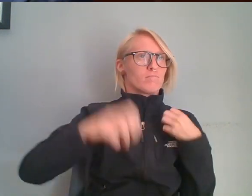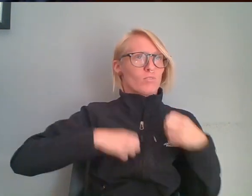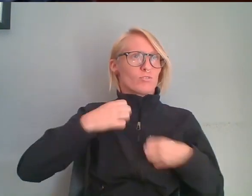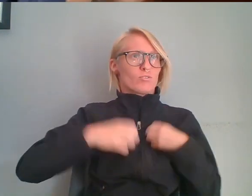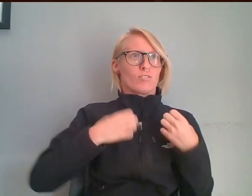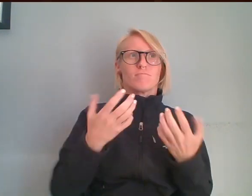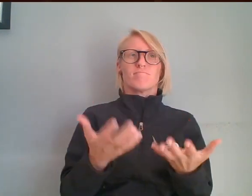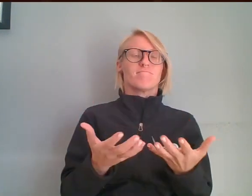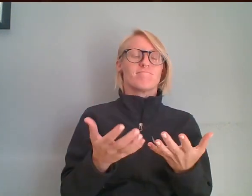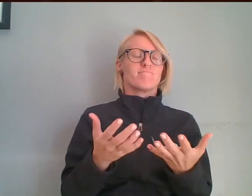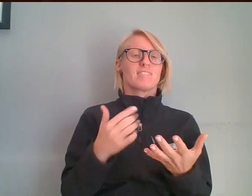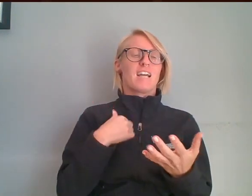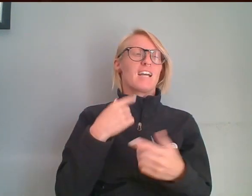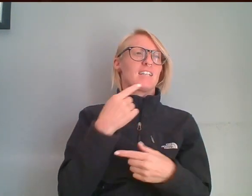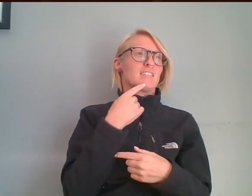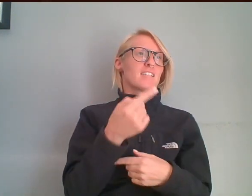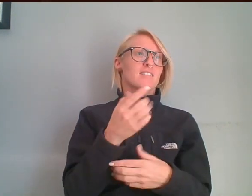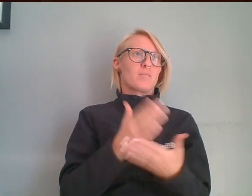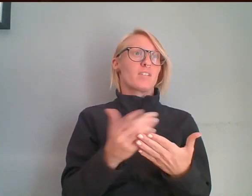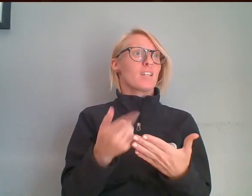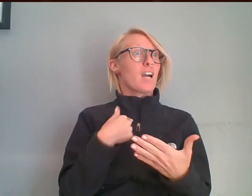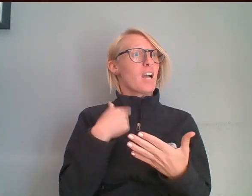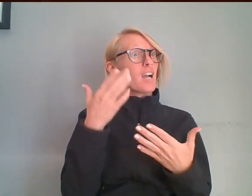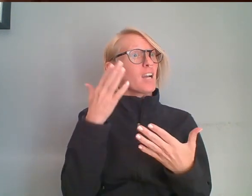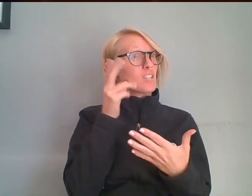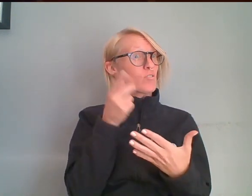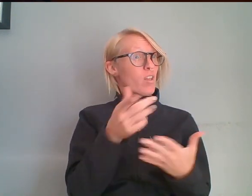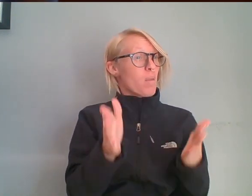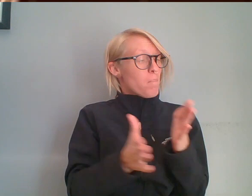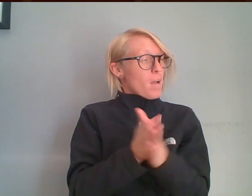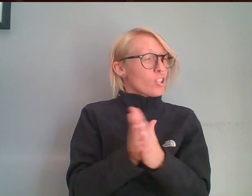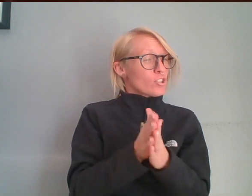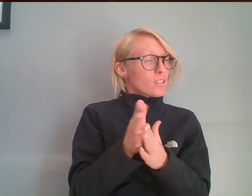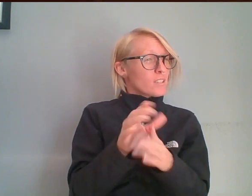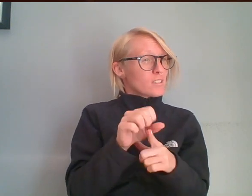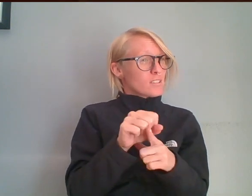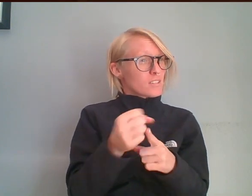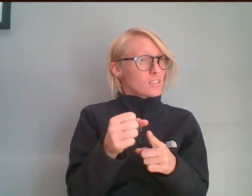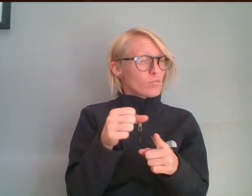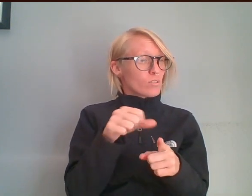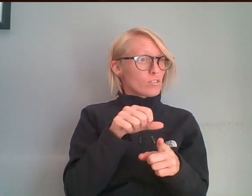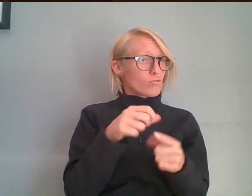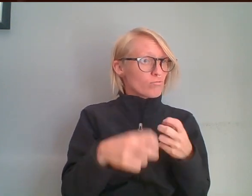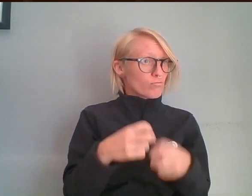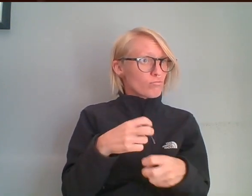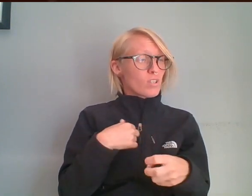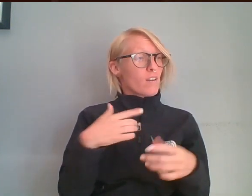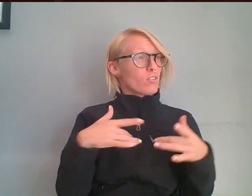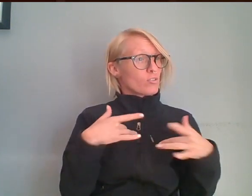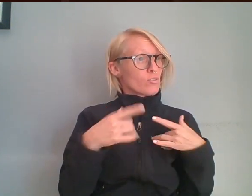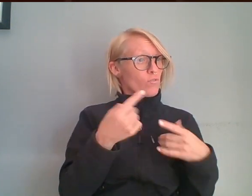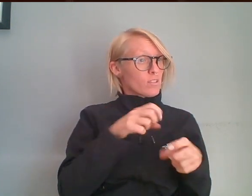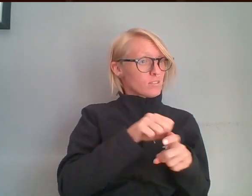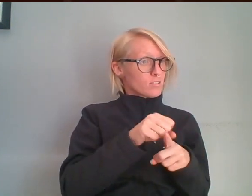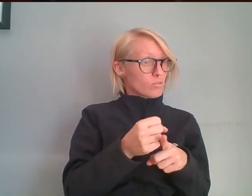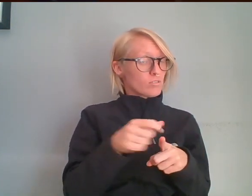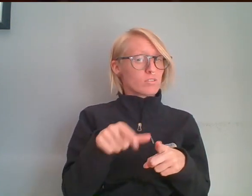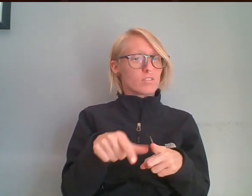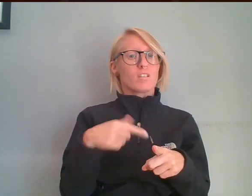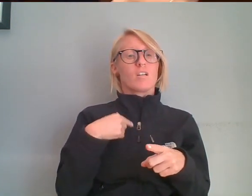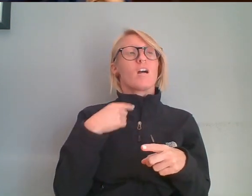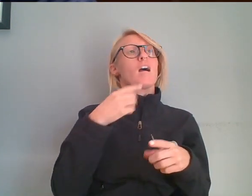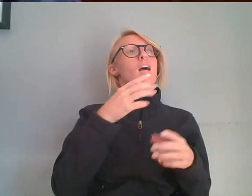I say something like, I hear you have a lot of passion on this issue, or I hear there's great concern from you. So you acknowledge the emotion, because otherwise it sits in the